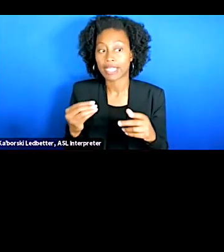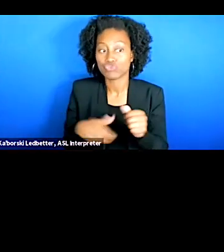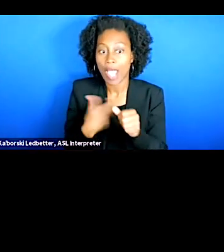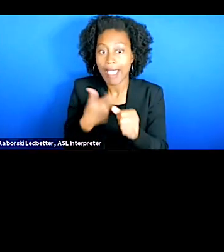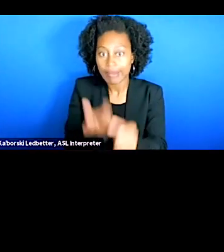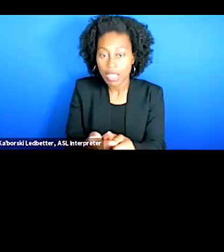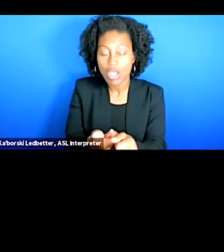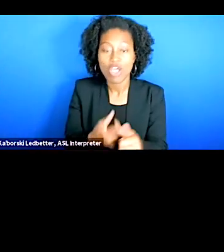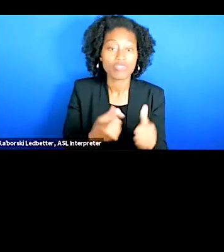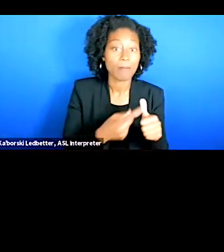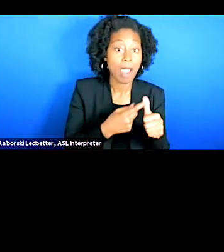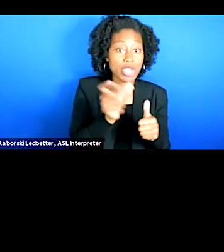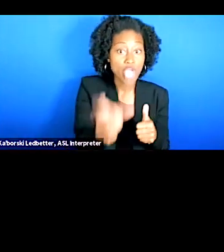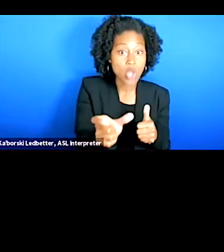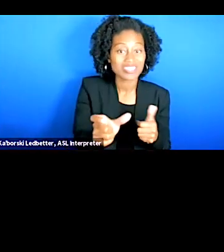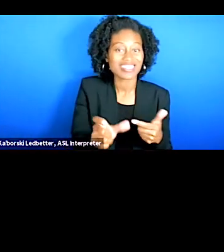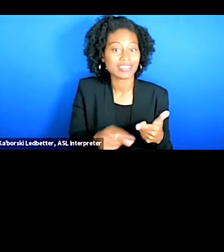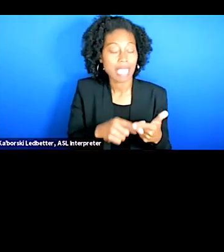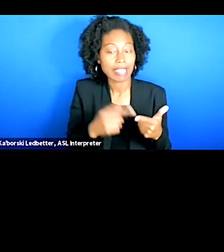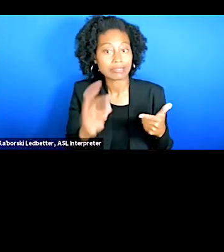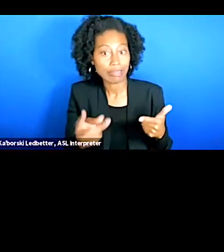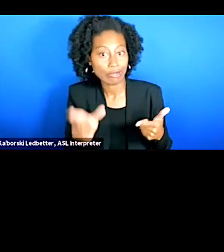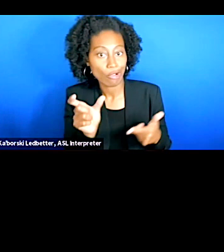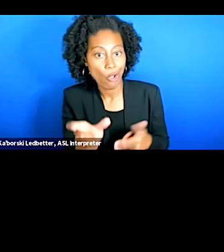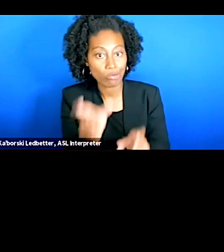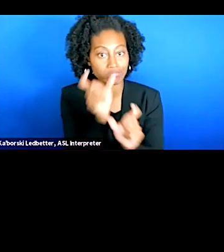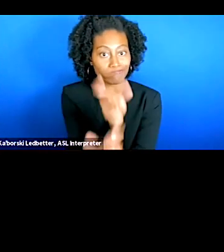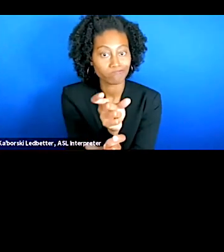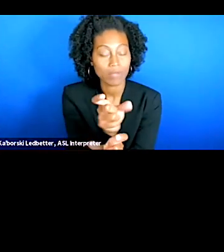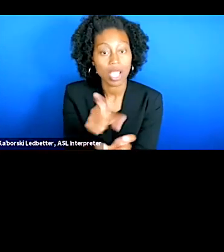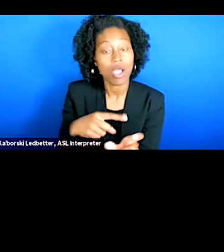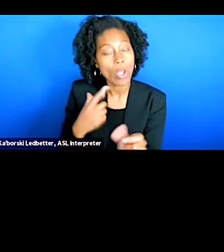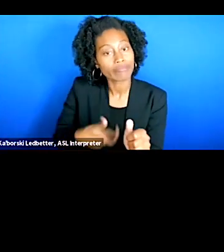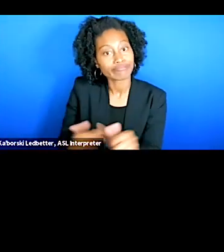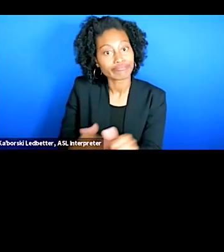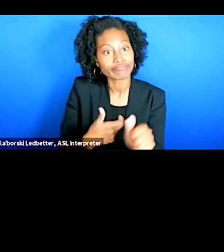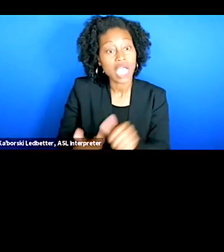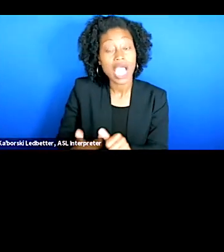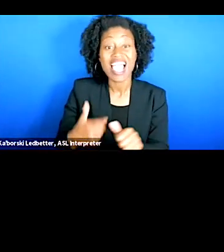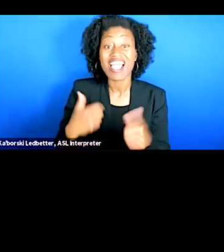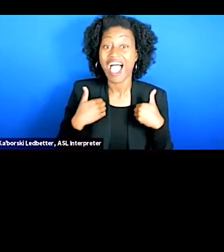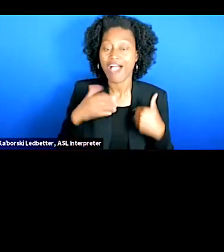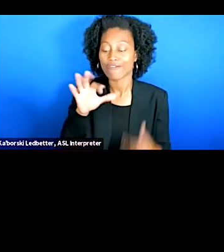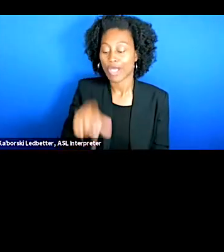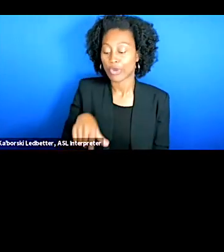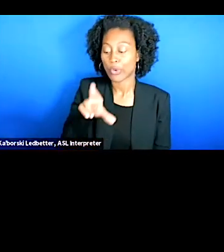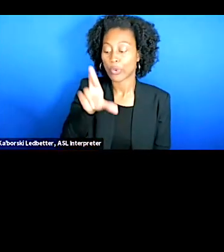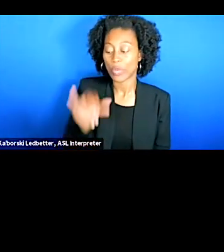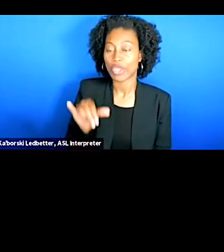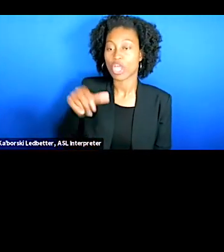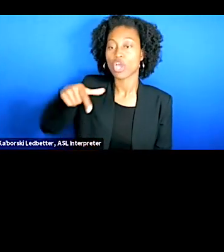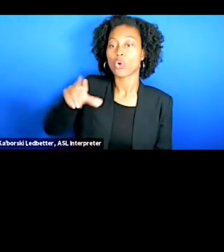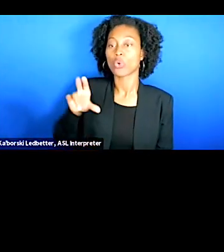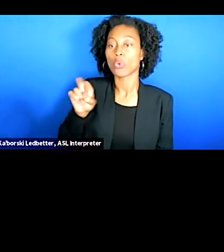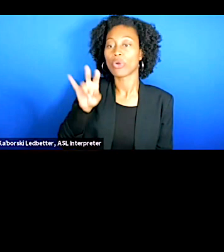It also allows us to quickly gather data together to explore them with the query function. The query function allows